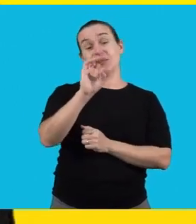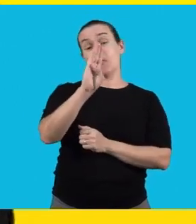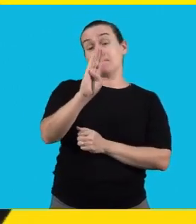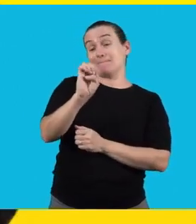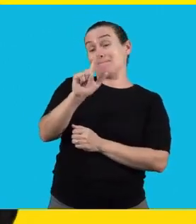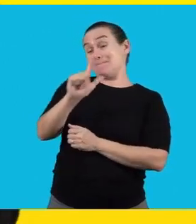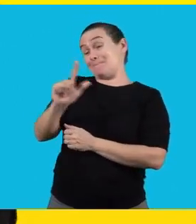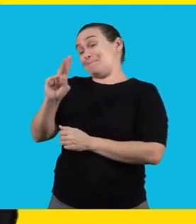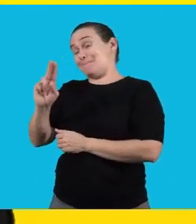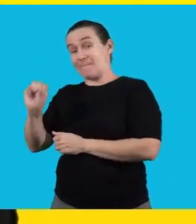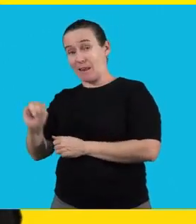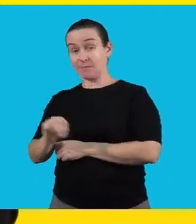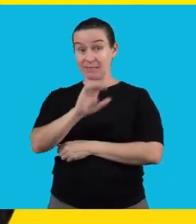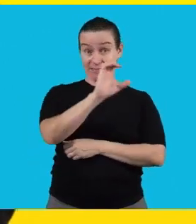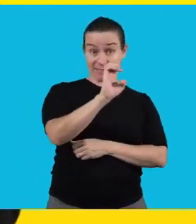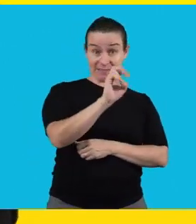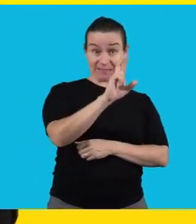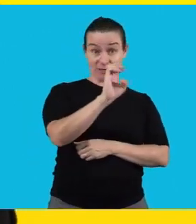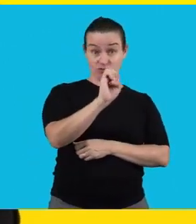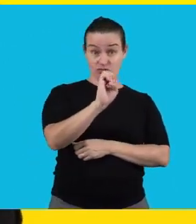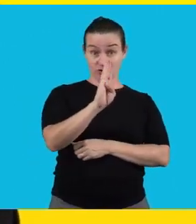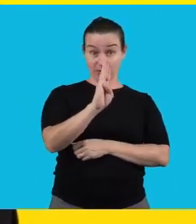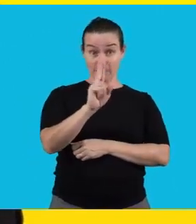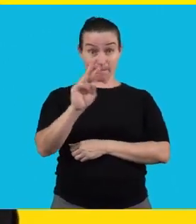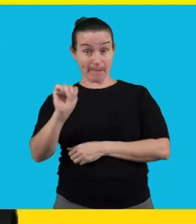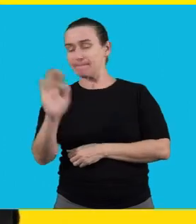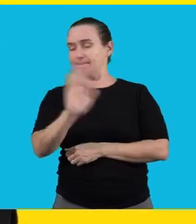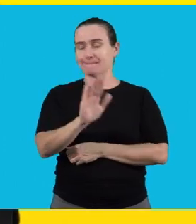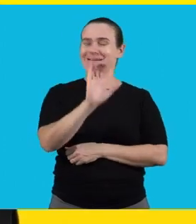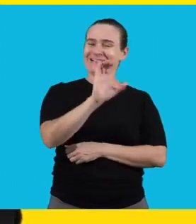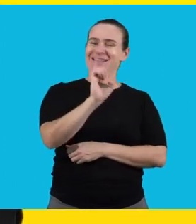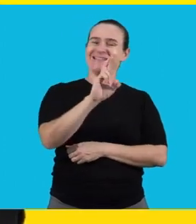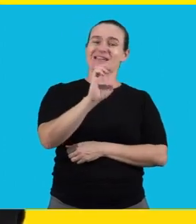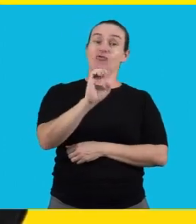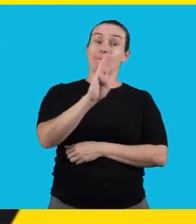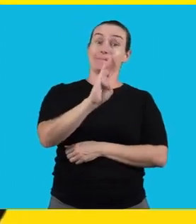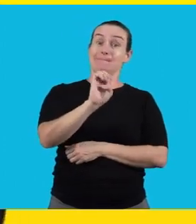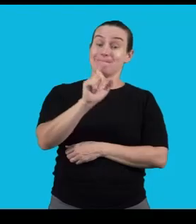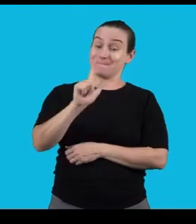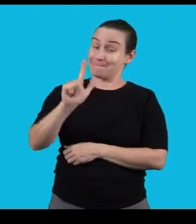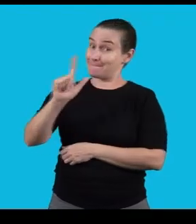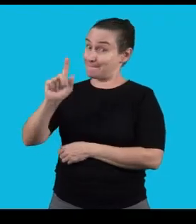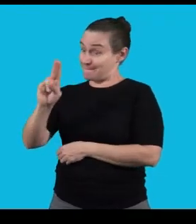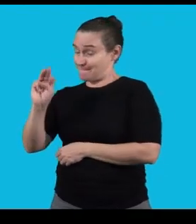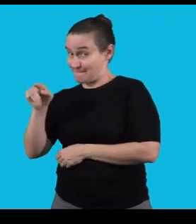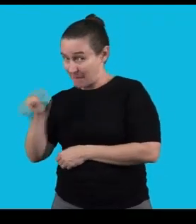balancing? It's cerebellum, not cerebrum. Cerebellum.